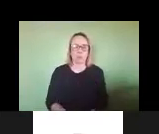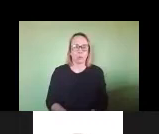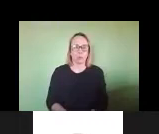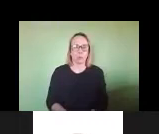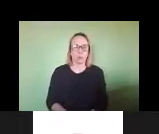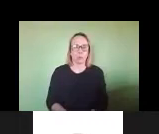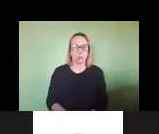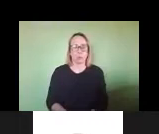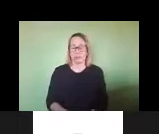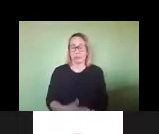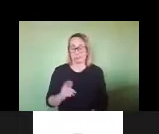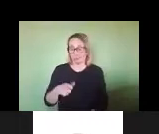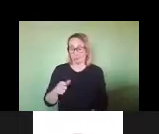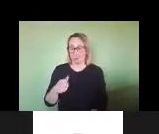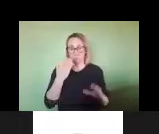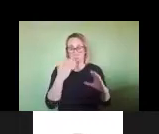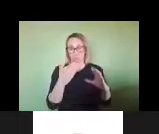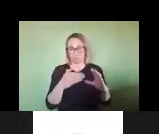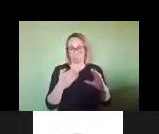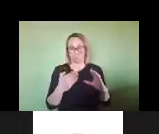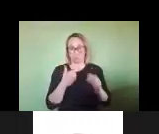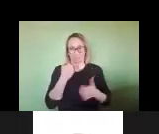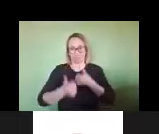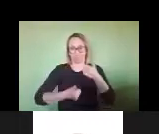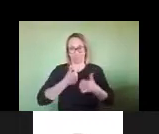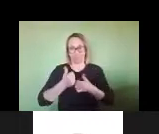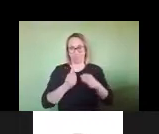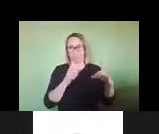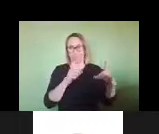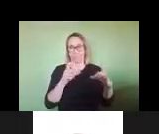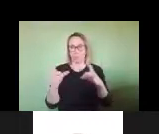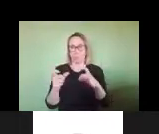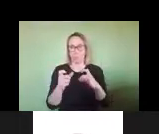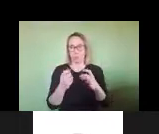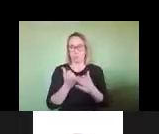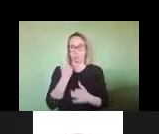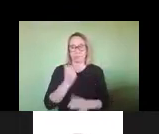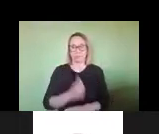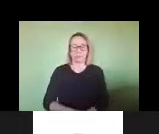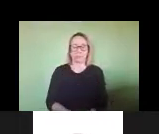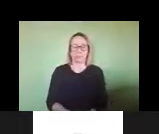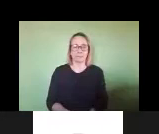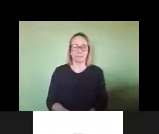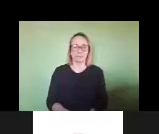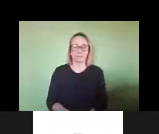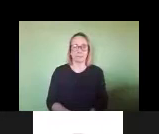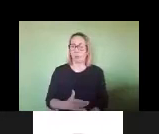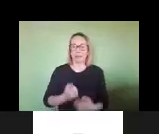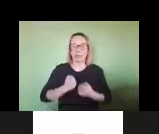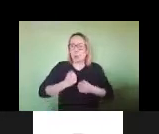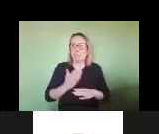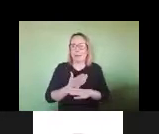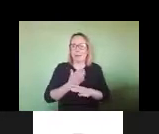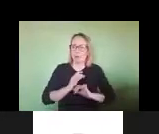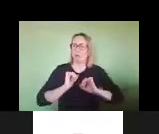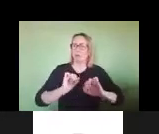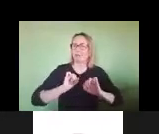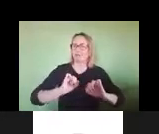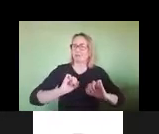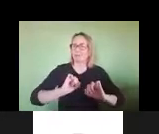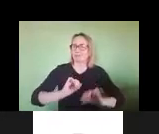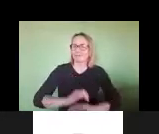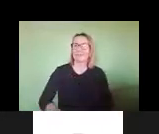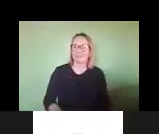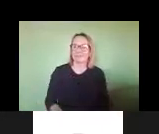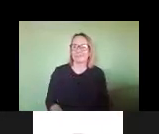lovely the photos are. Well done to everybody. Yep, definitely. Well, it was all their work. It was all the members'